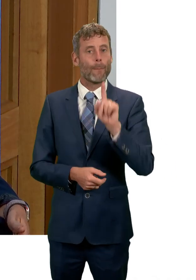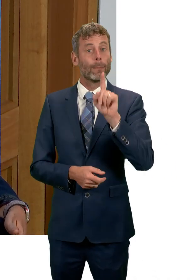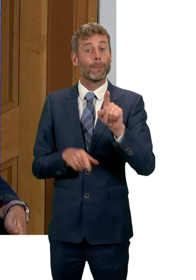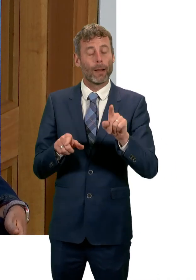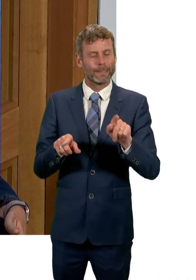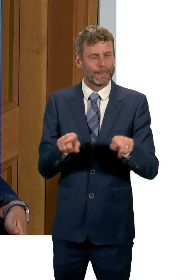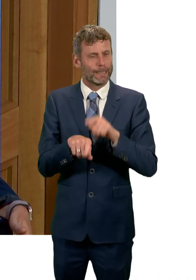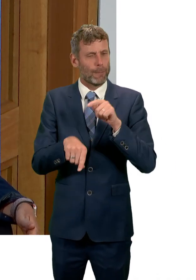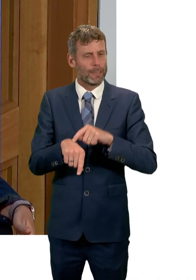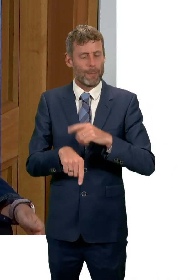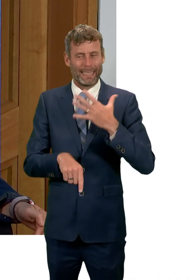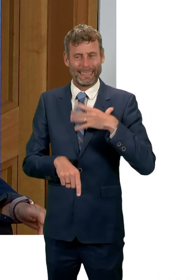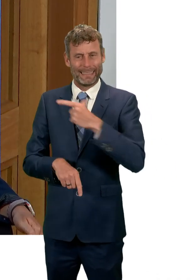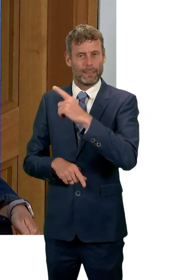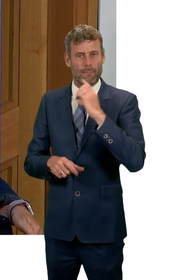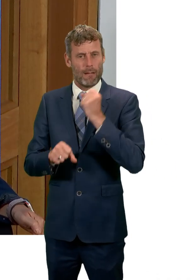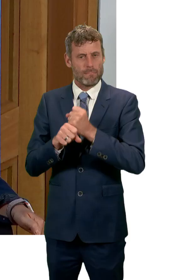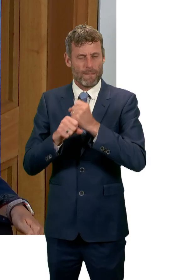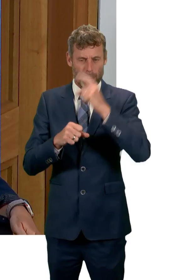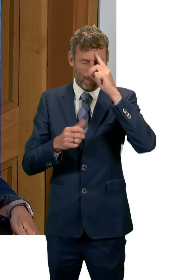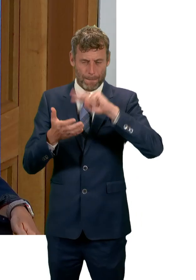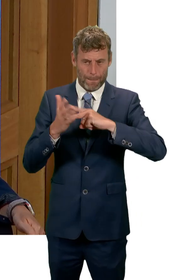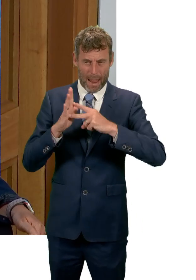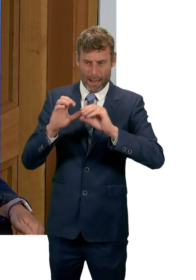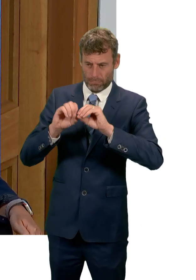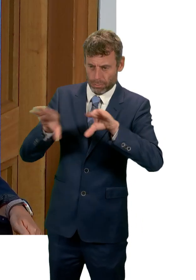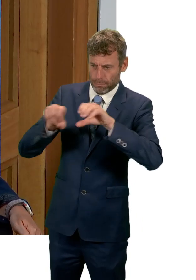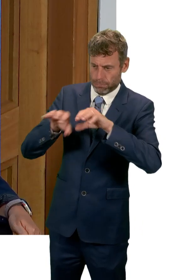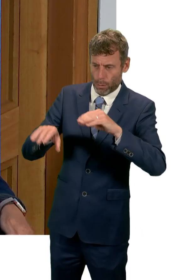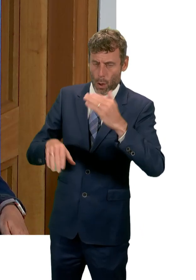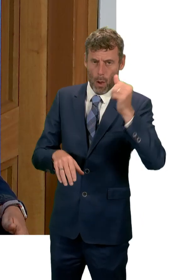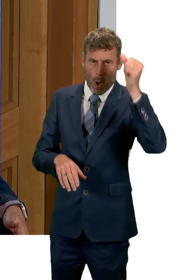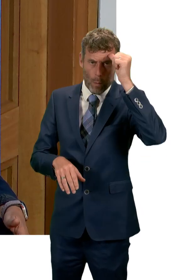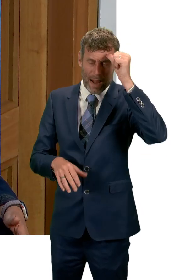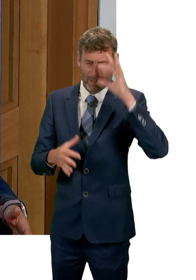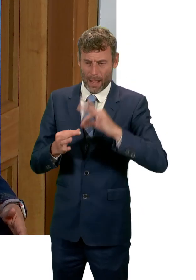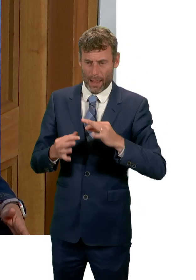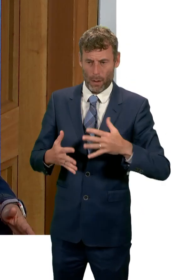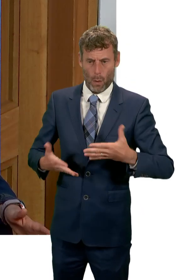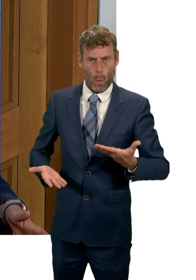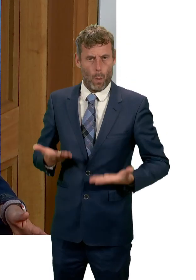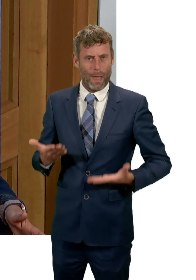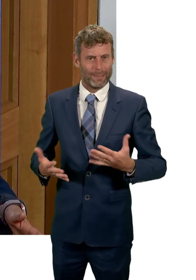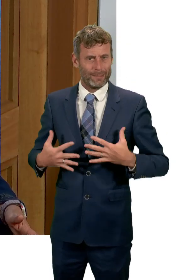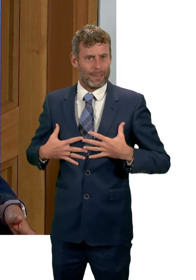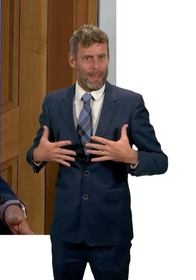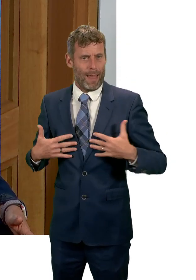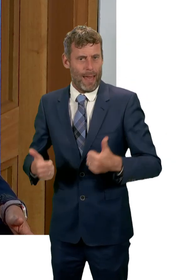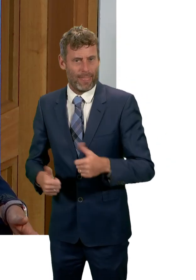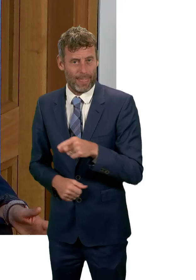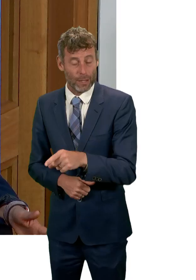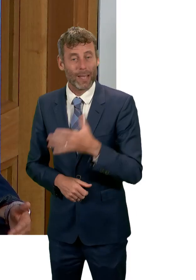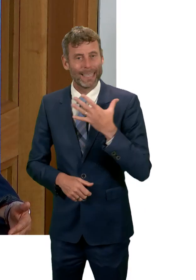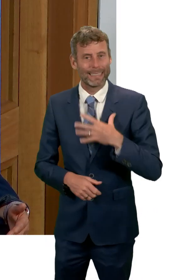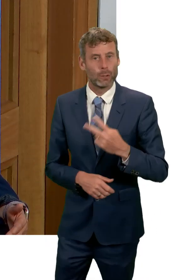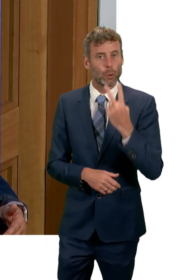health strategy that helps prevent weight gain in the first place. So We need a two-pronged approach in order